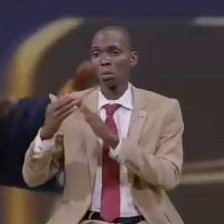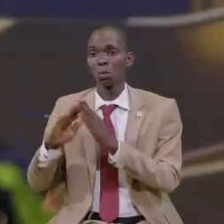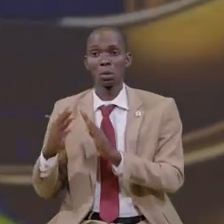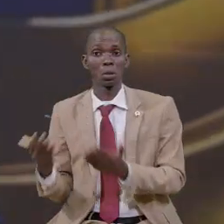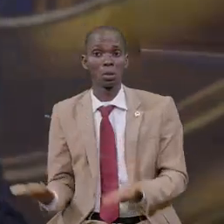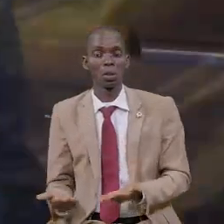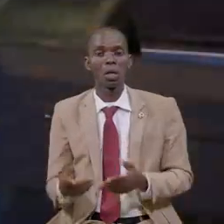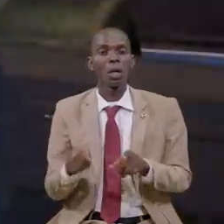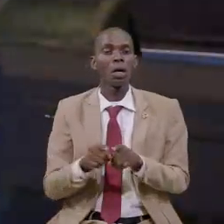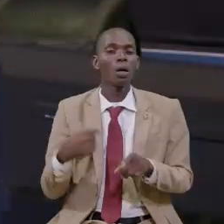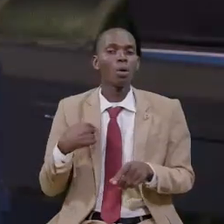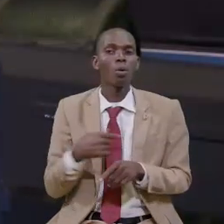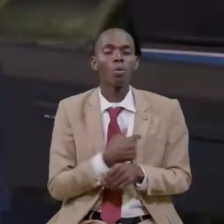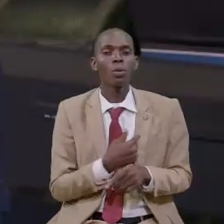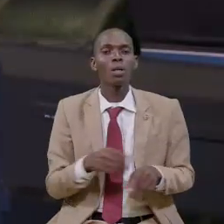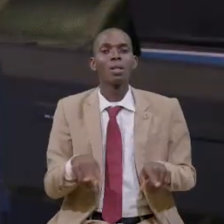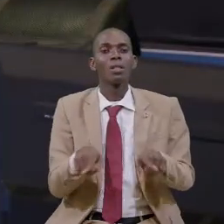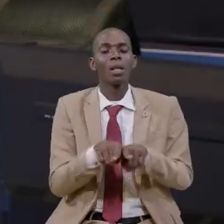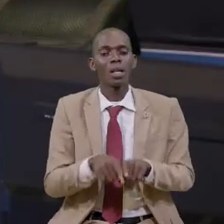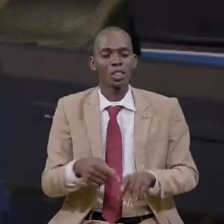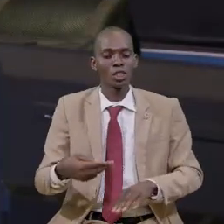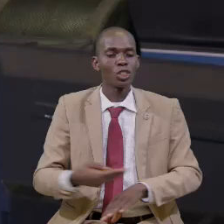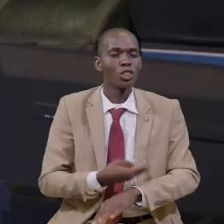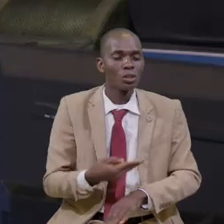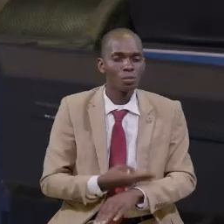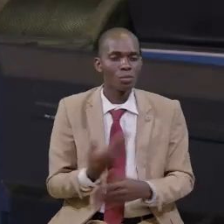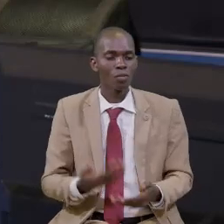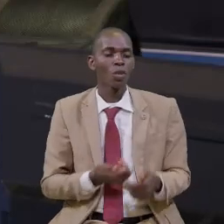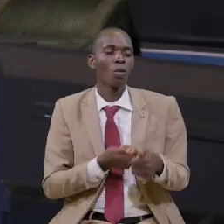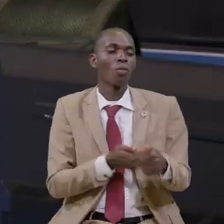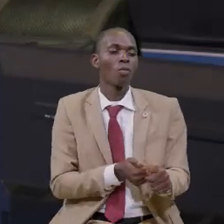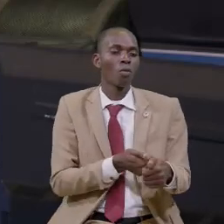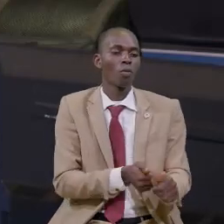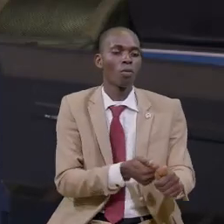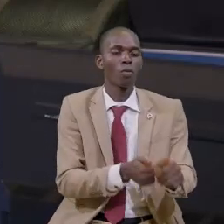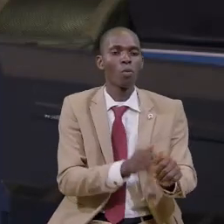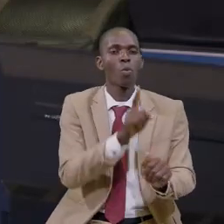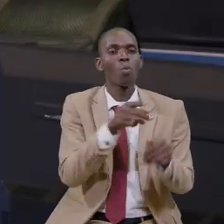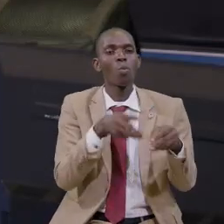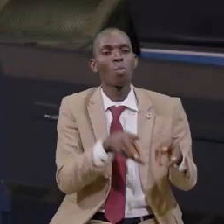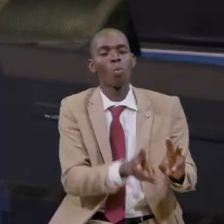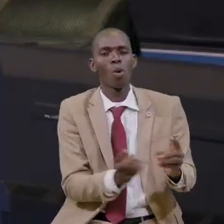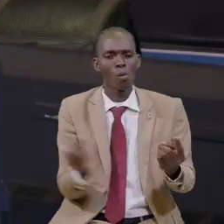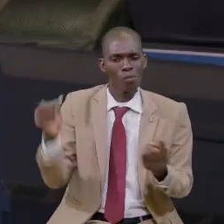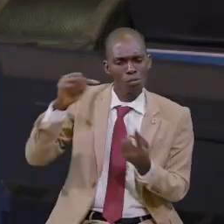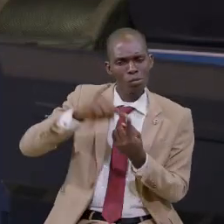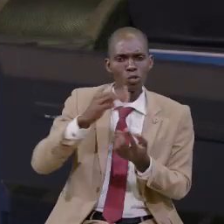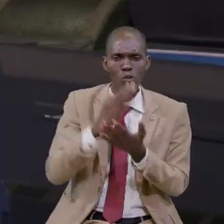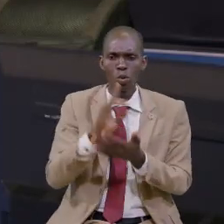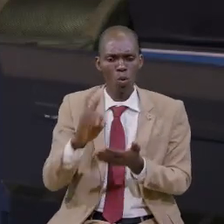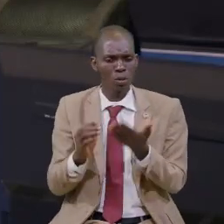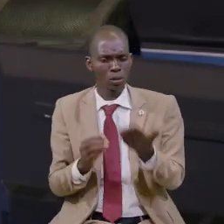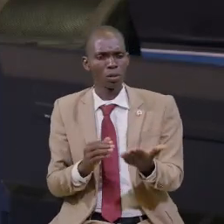have been going sluggishly in one direction until somebody there will stand